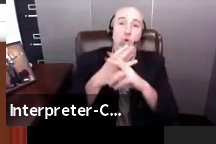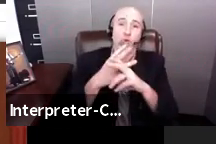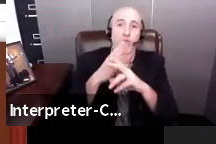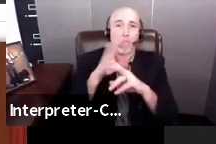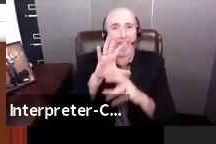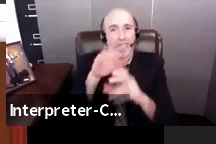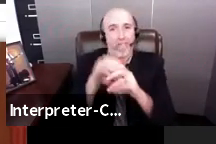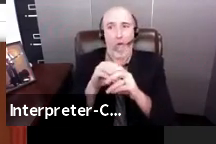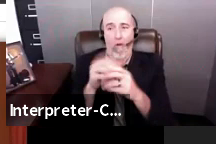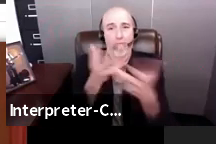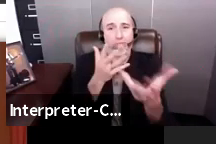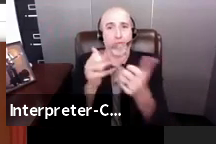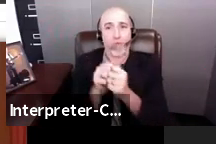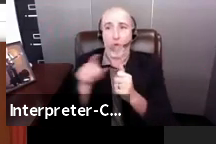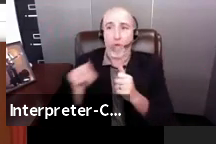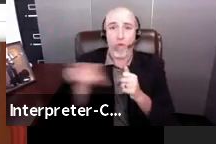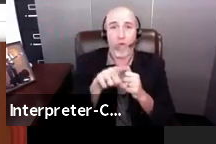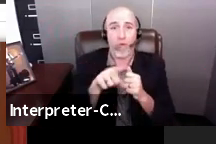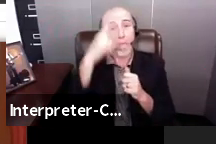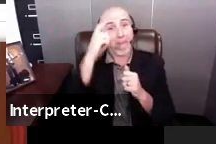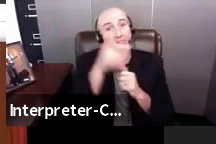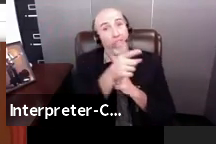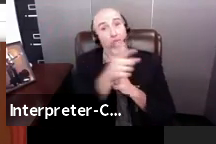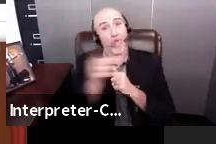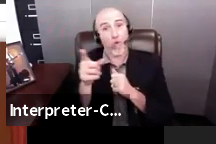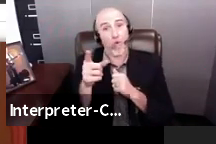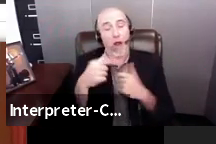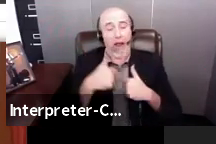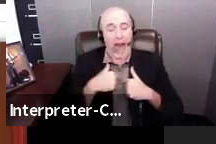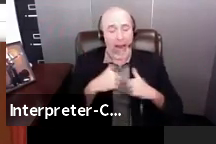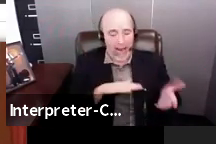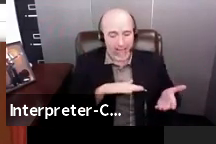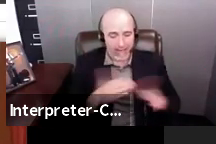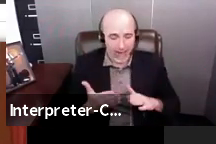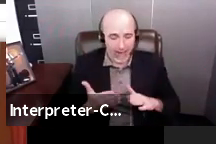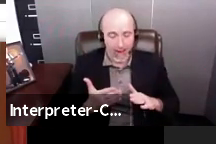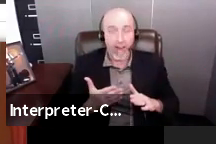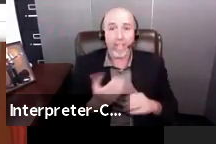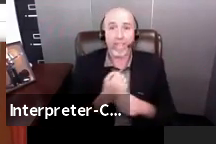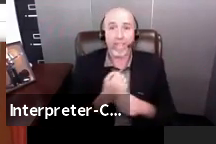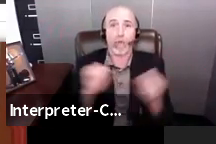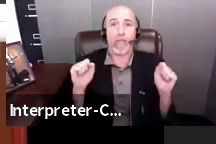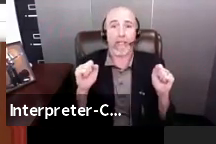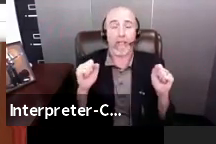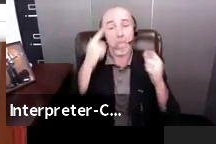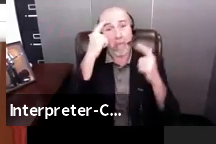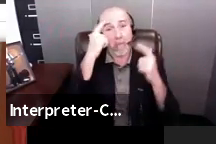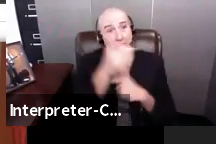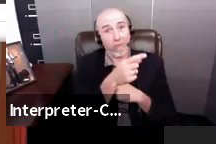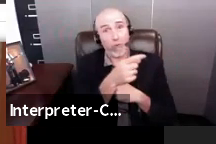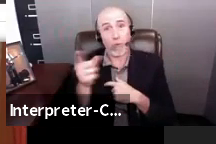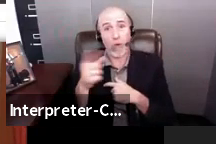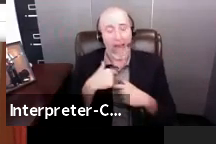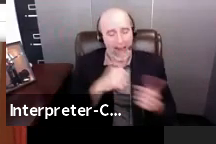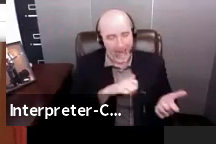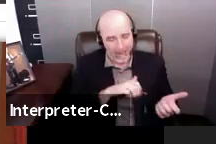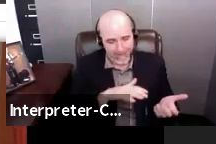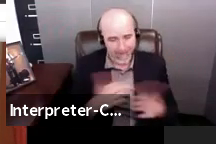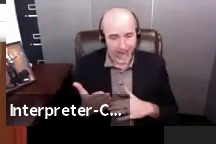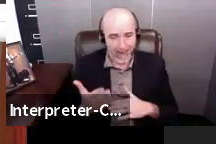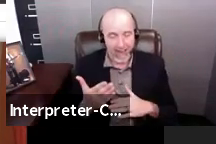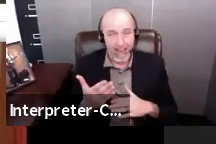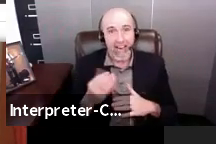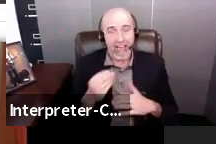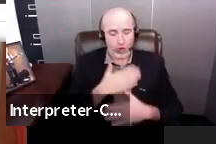you. Thanks to you, I die free. Thanks to you, I die in the